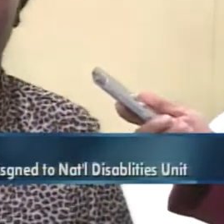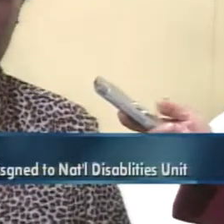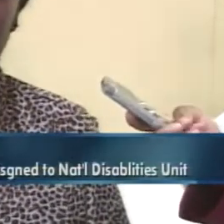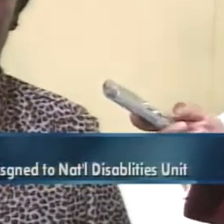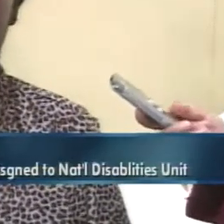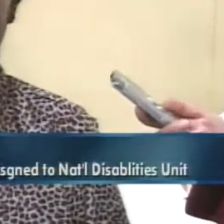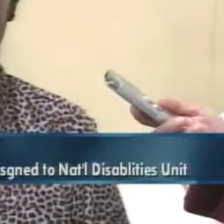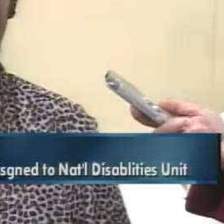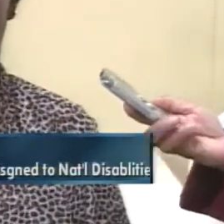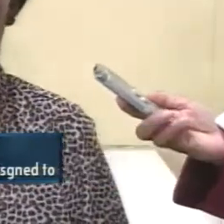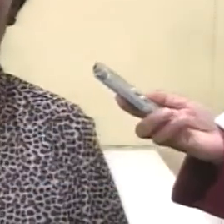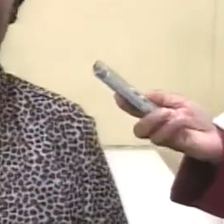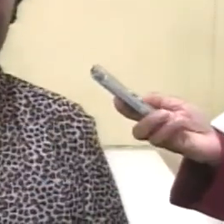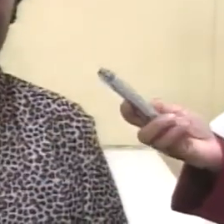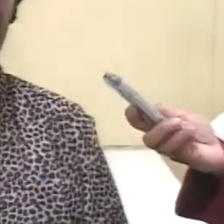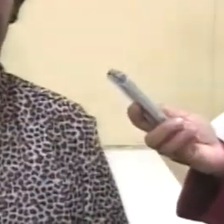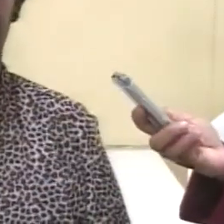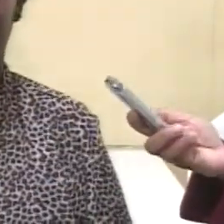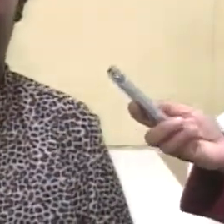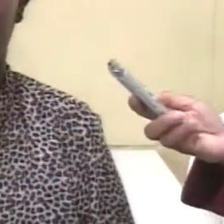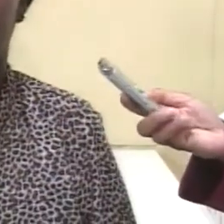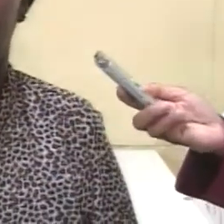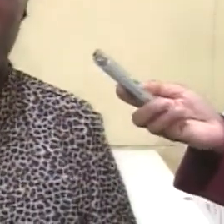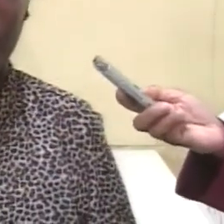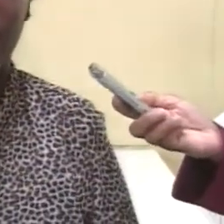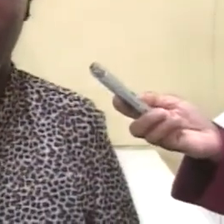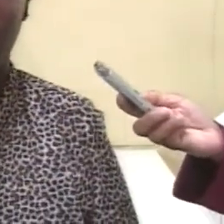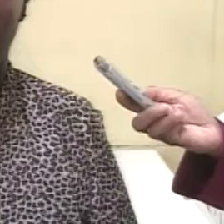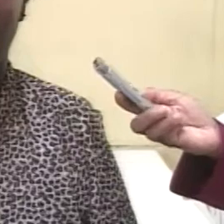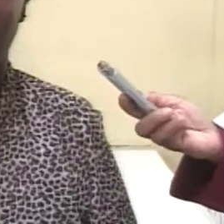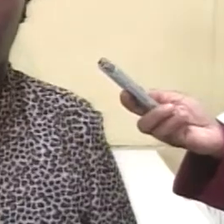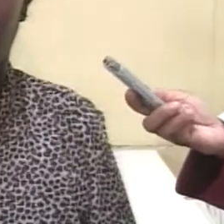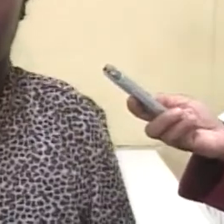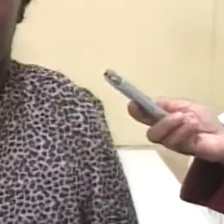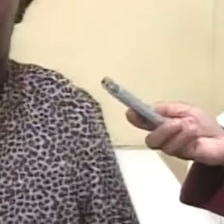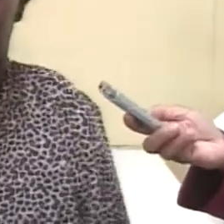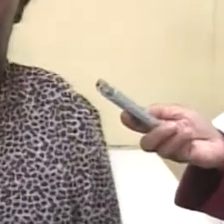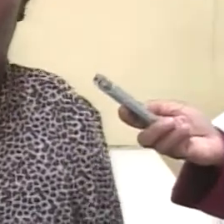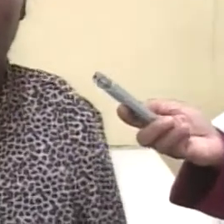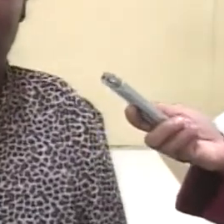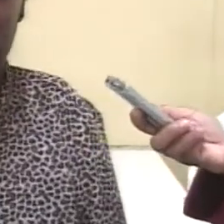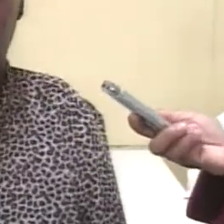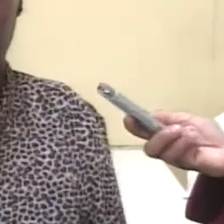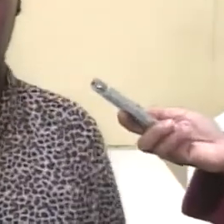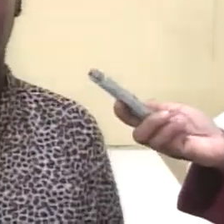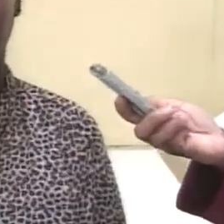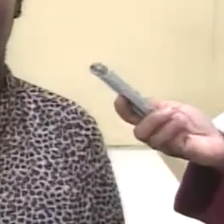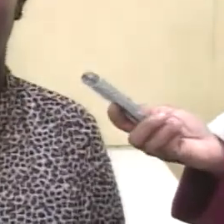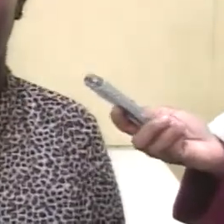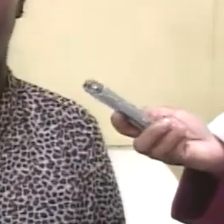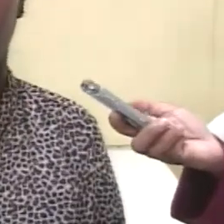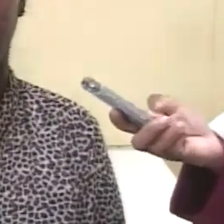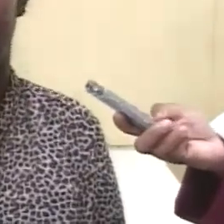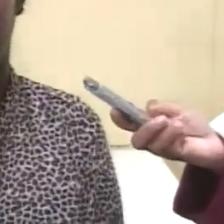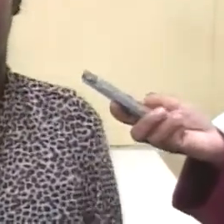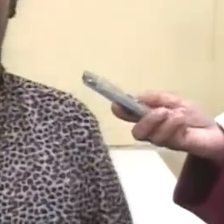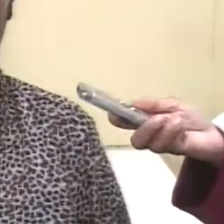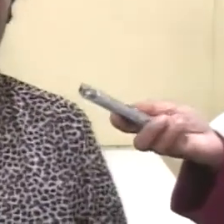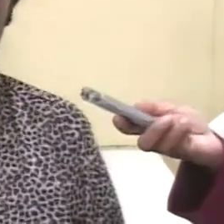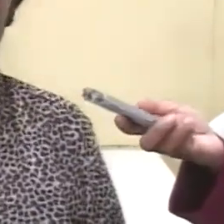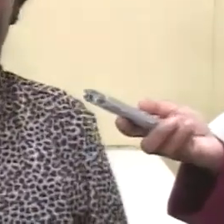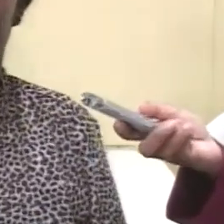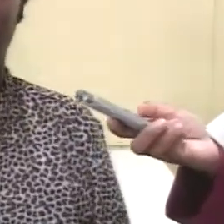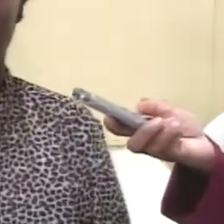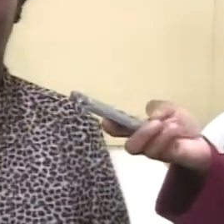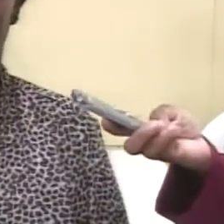a physiotherapist to help persons to see that despite the fact that they are confined to a wheelchair, they would be able